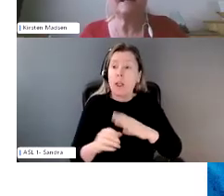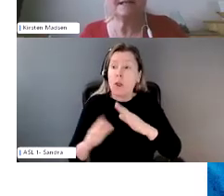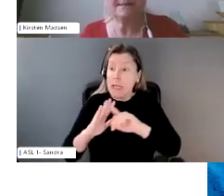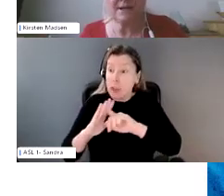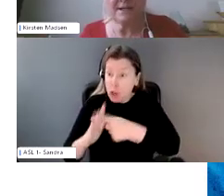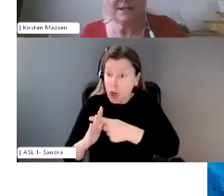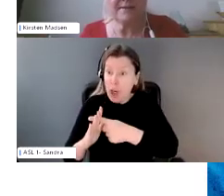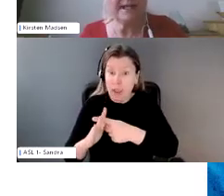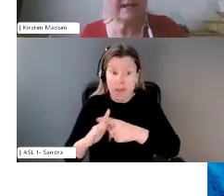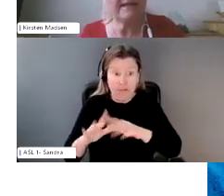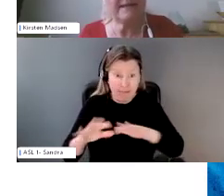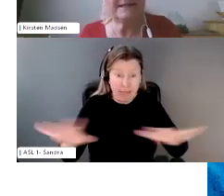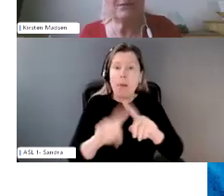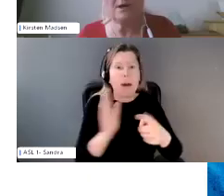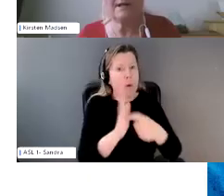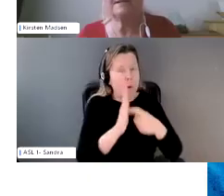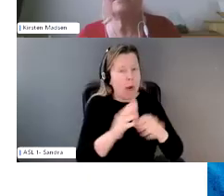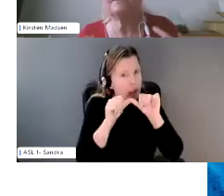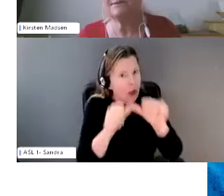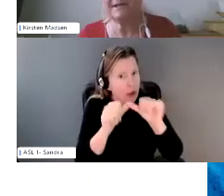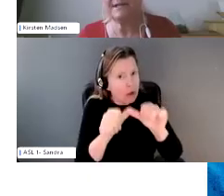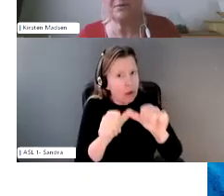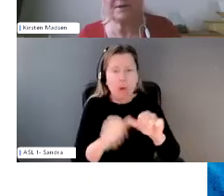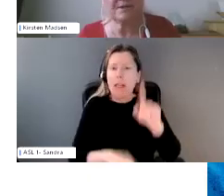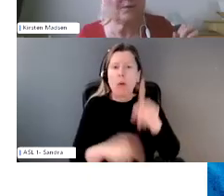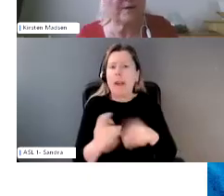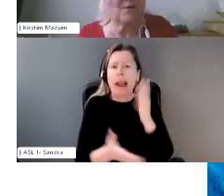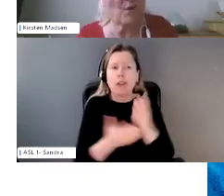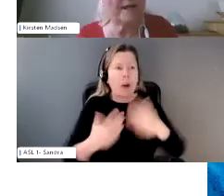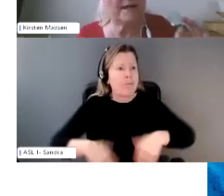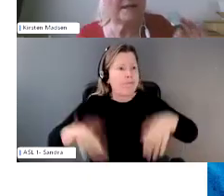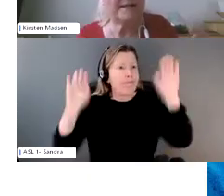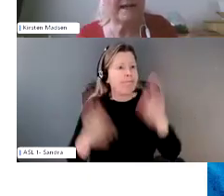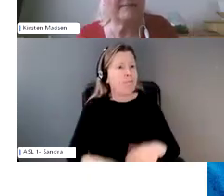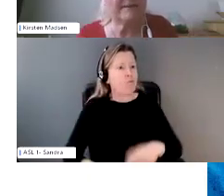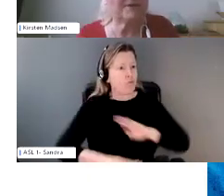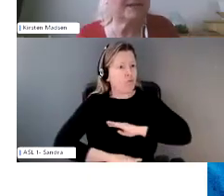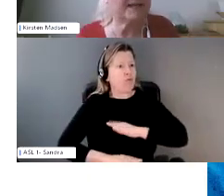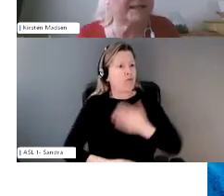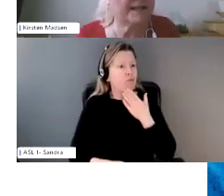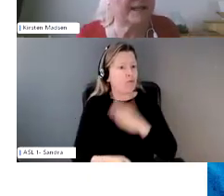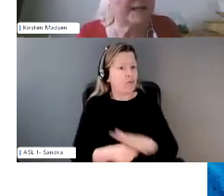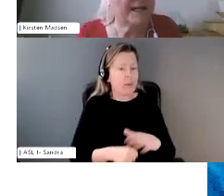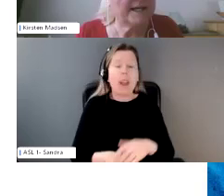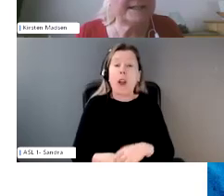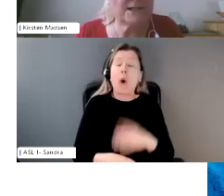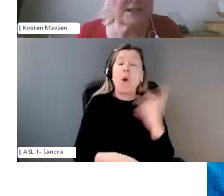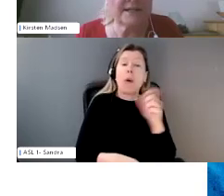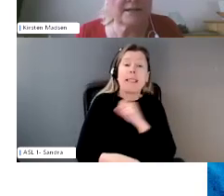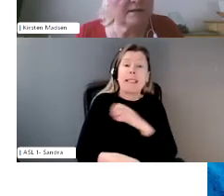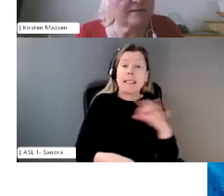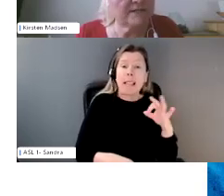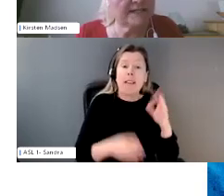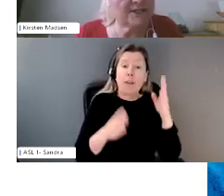there needs to be continuity. And this was what was really important, what one staff member said. It's